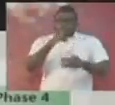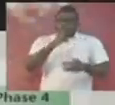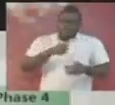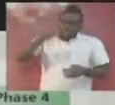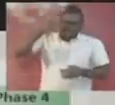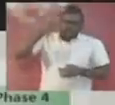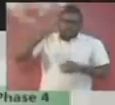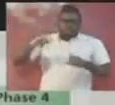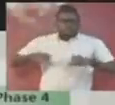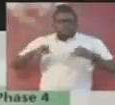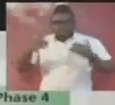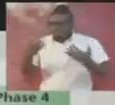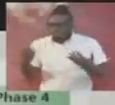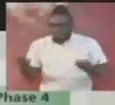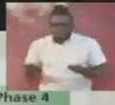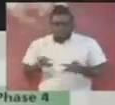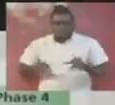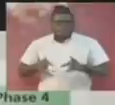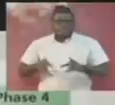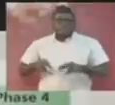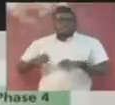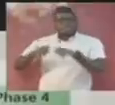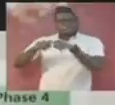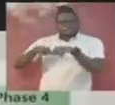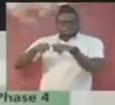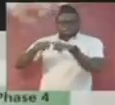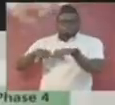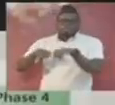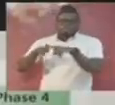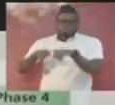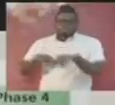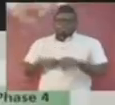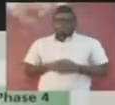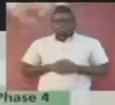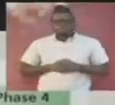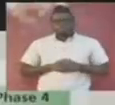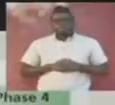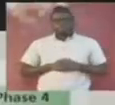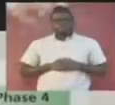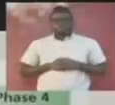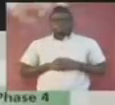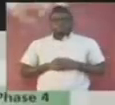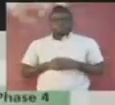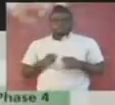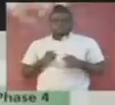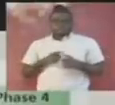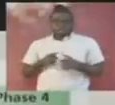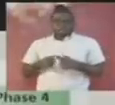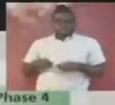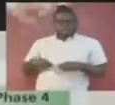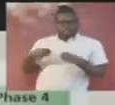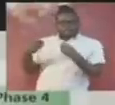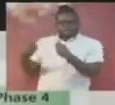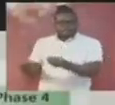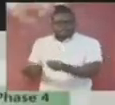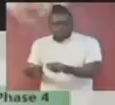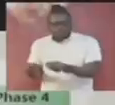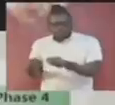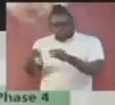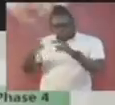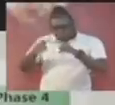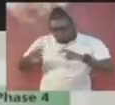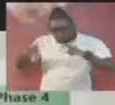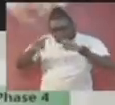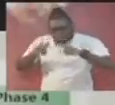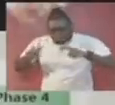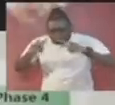are then given to a regulatory board, and it is at that point that approval is requested for